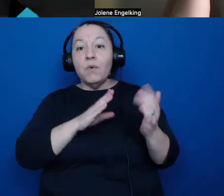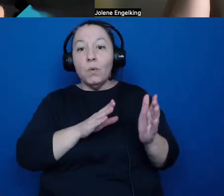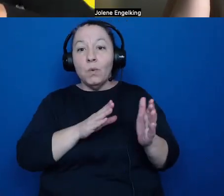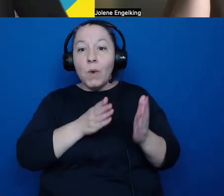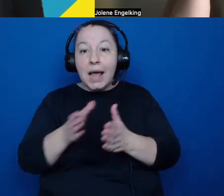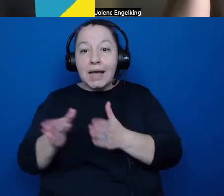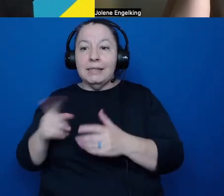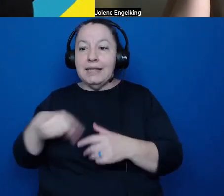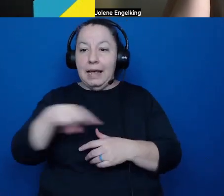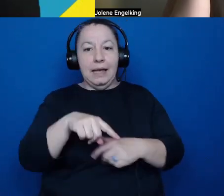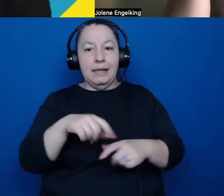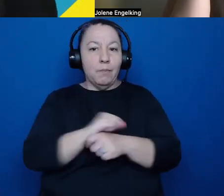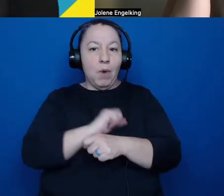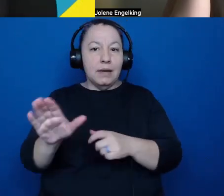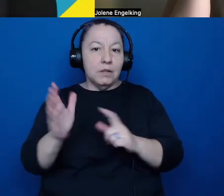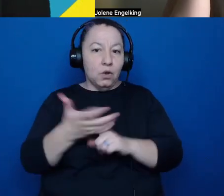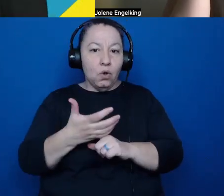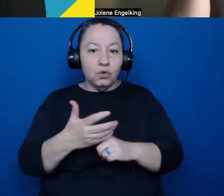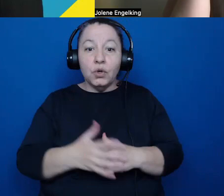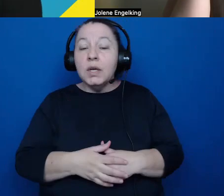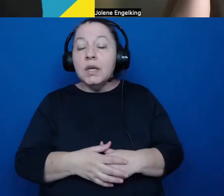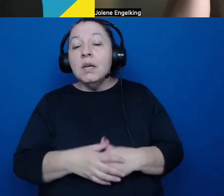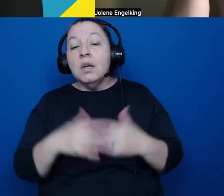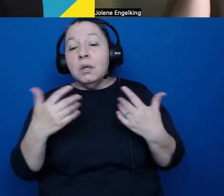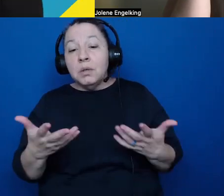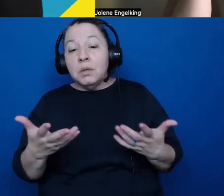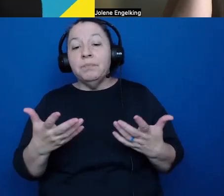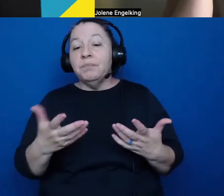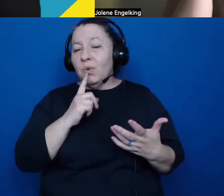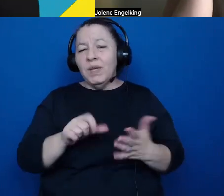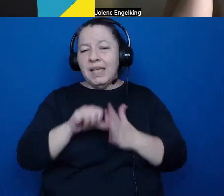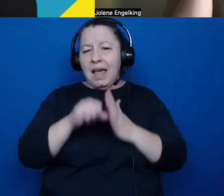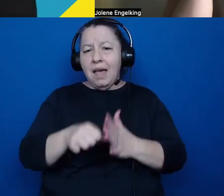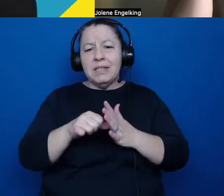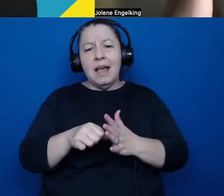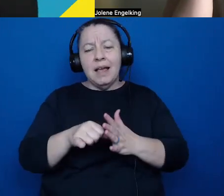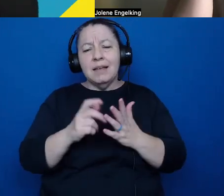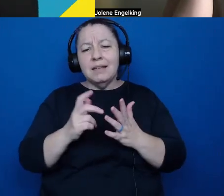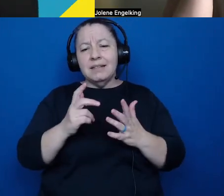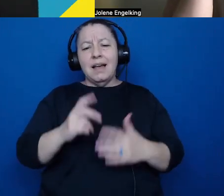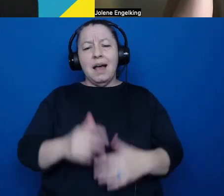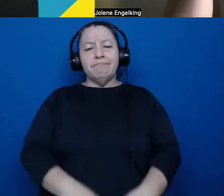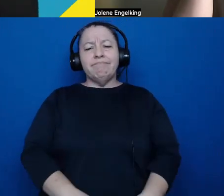culture. And really emphasizing